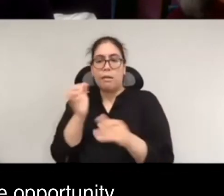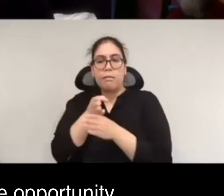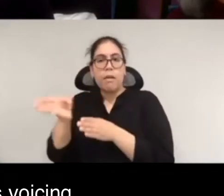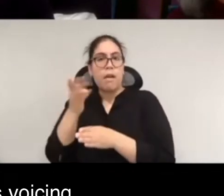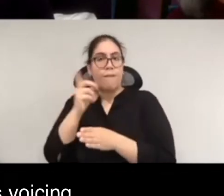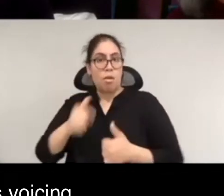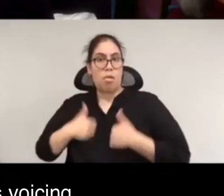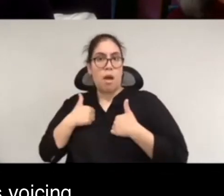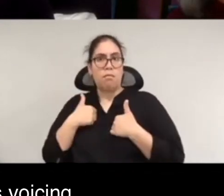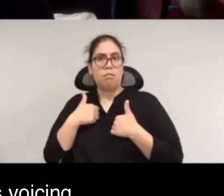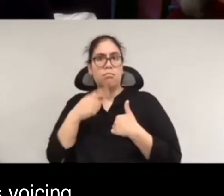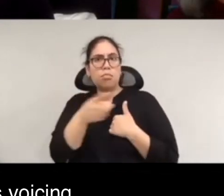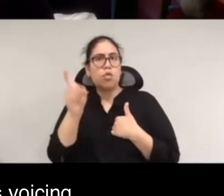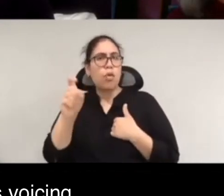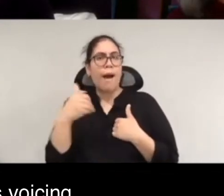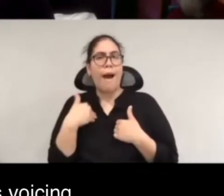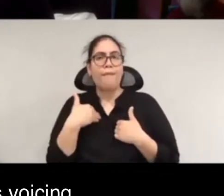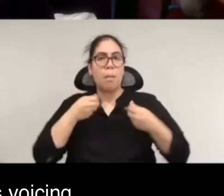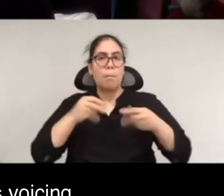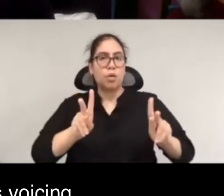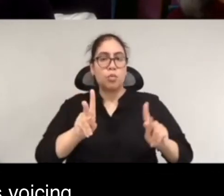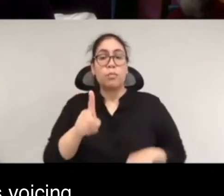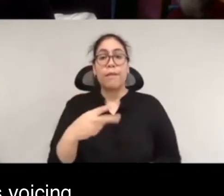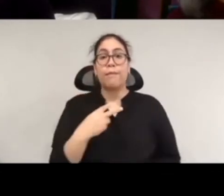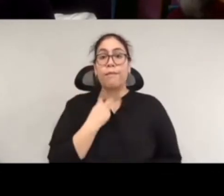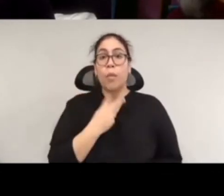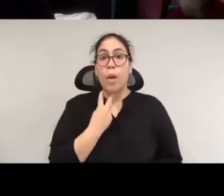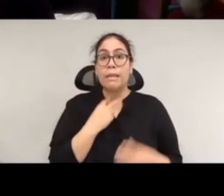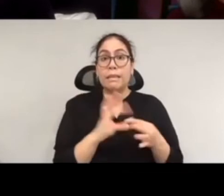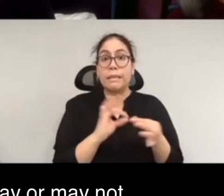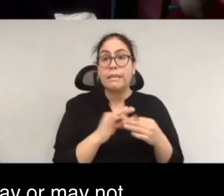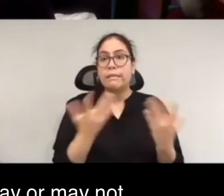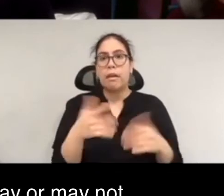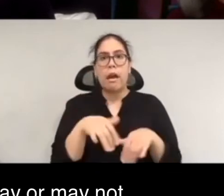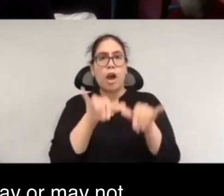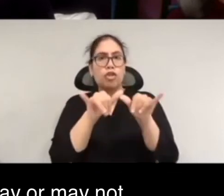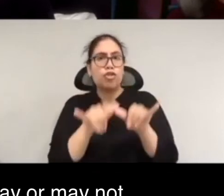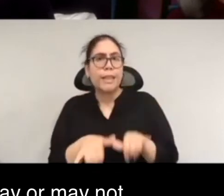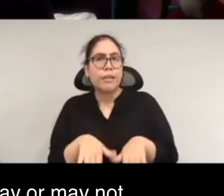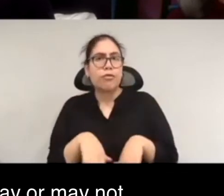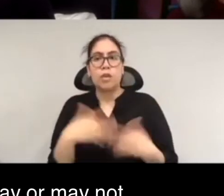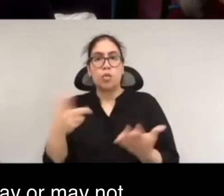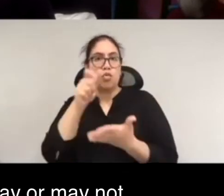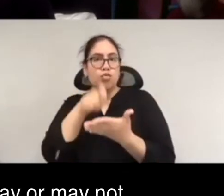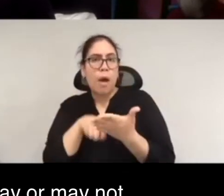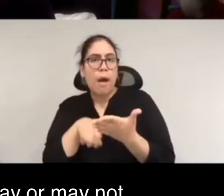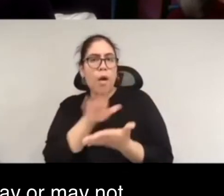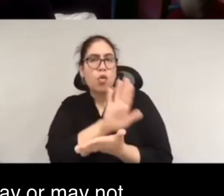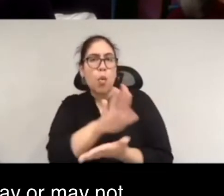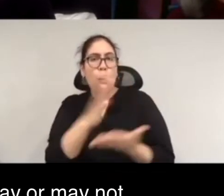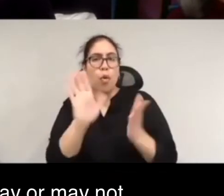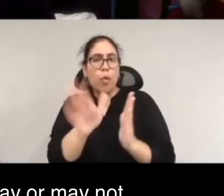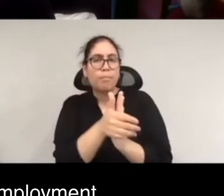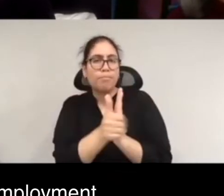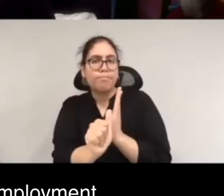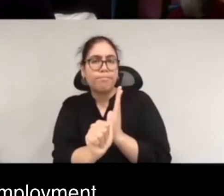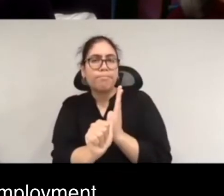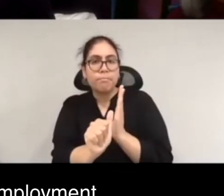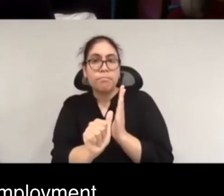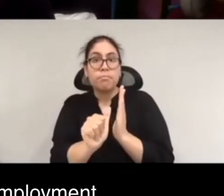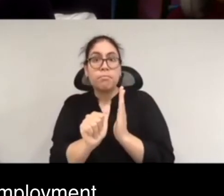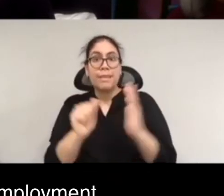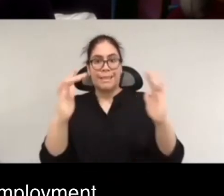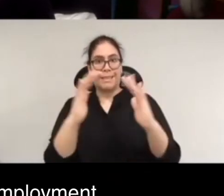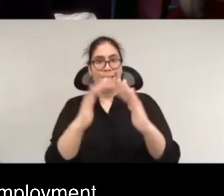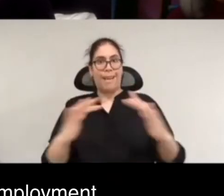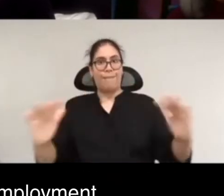work, whether it's voicing, whether it's engineering, whether it's writing, whatever you may or may not like to do or resonate with. Diversity